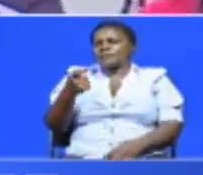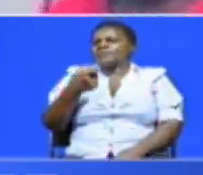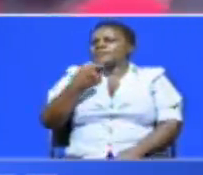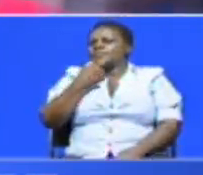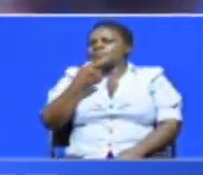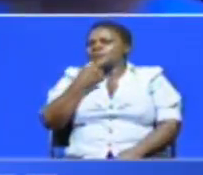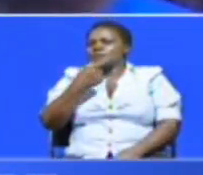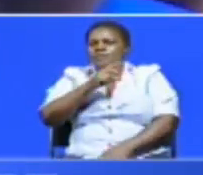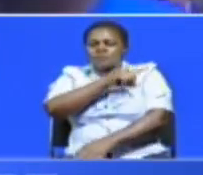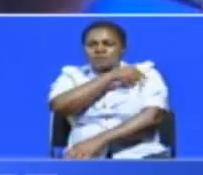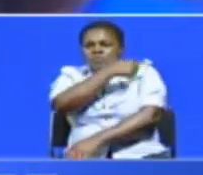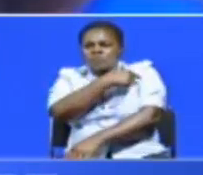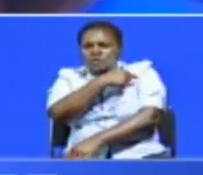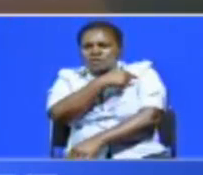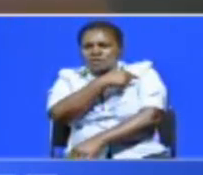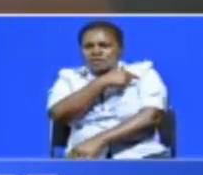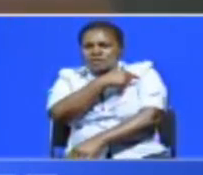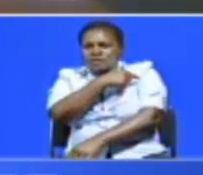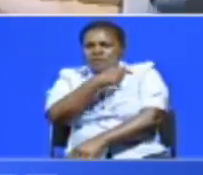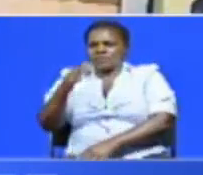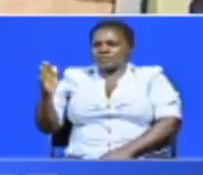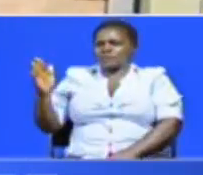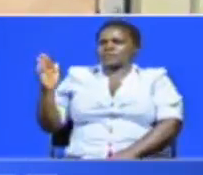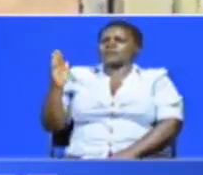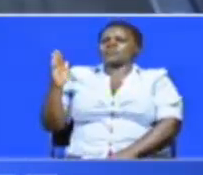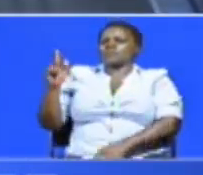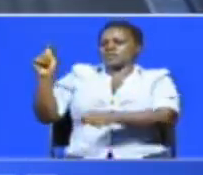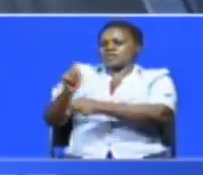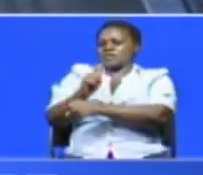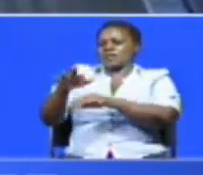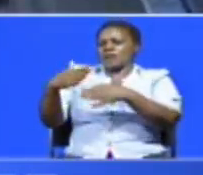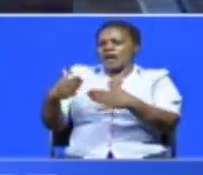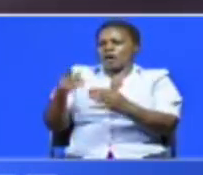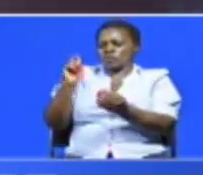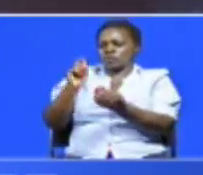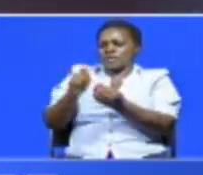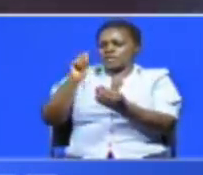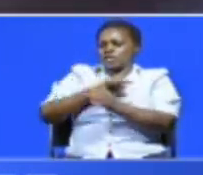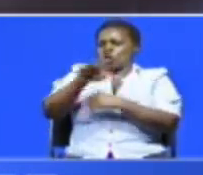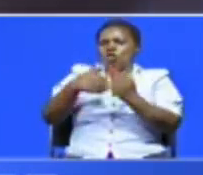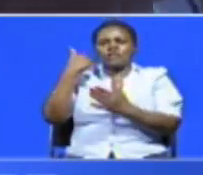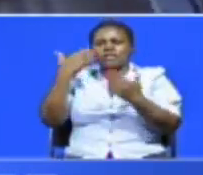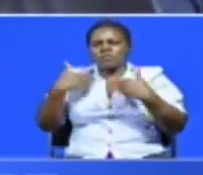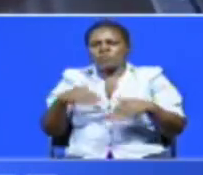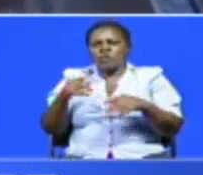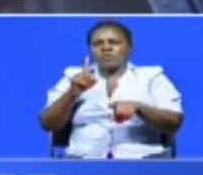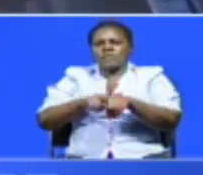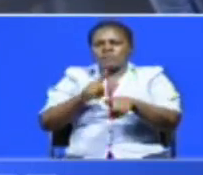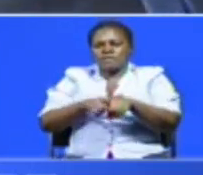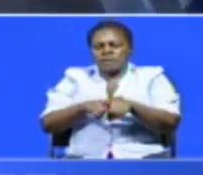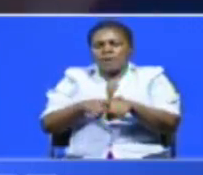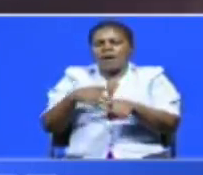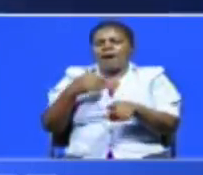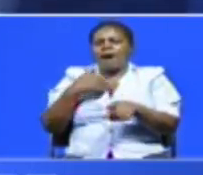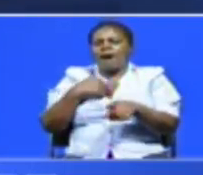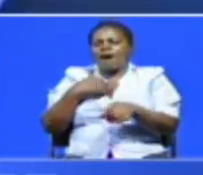Jaramogi Oginga Odinga Referral Hospital, security guards have been trained on how to test all the patients entering the hospital if they